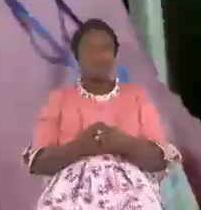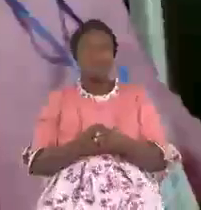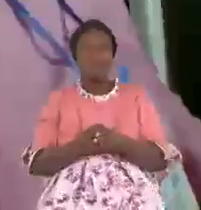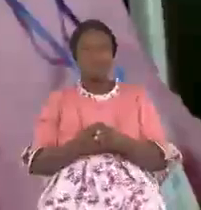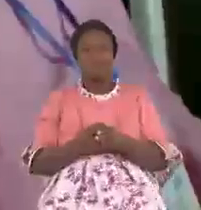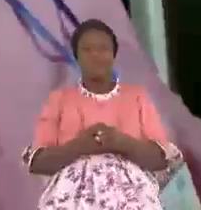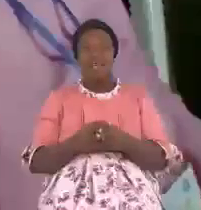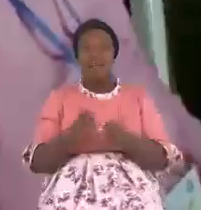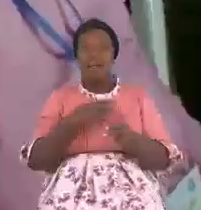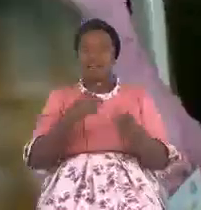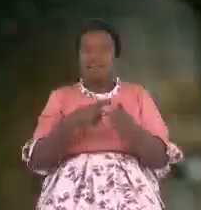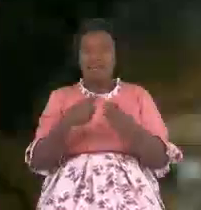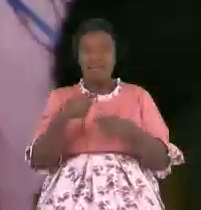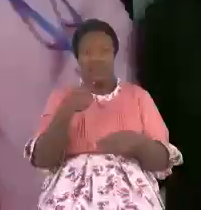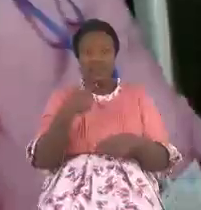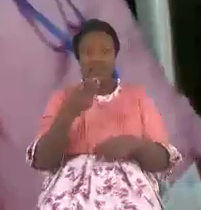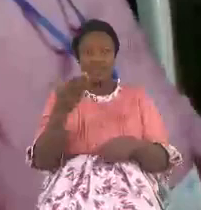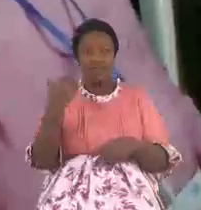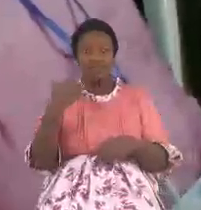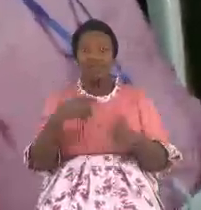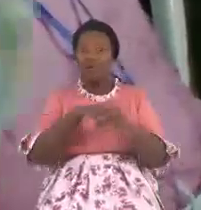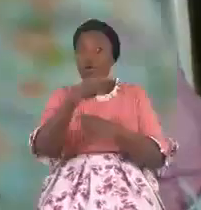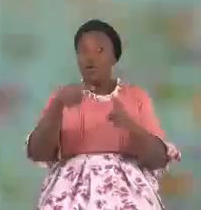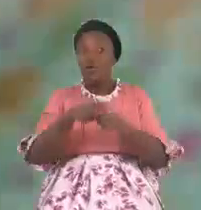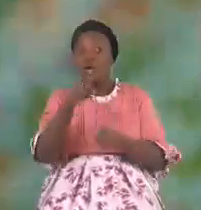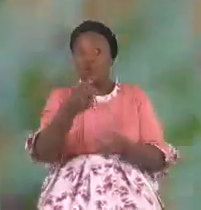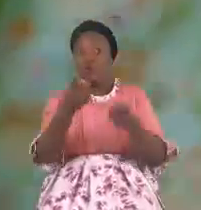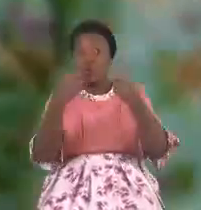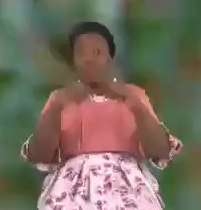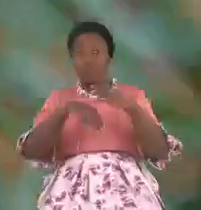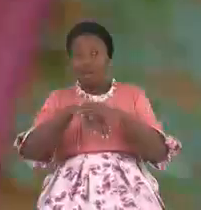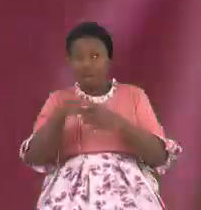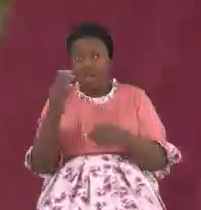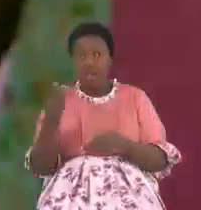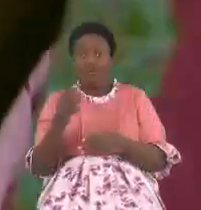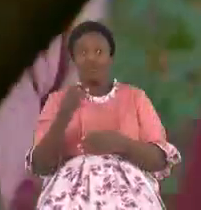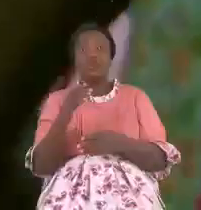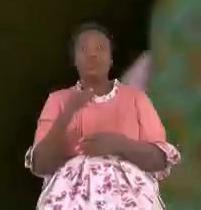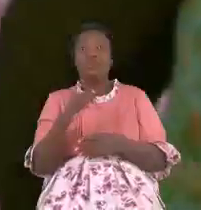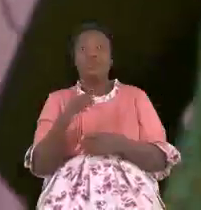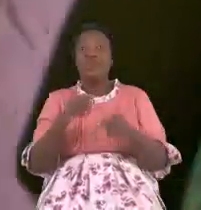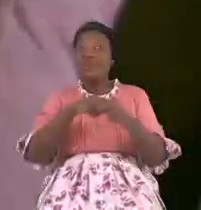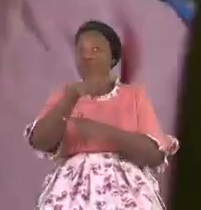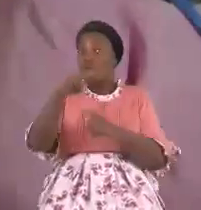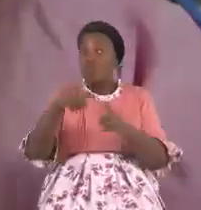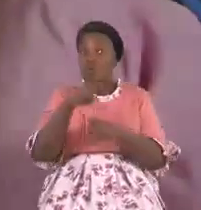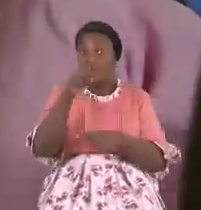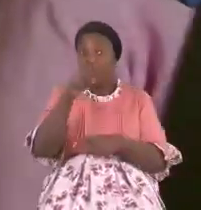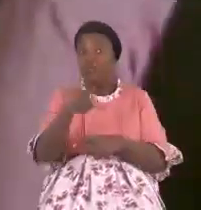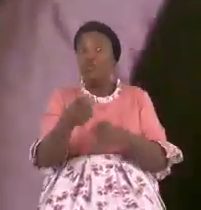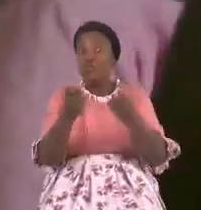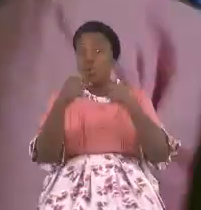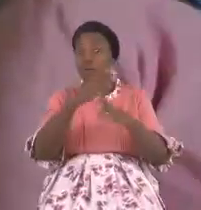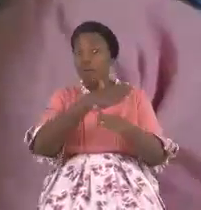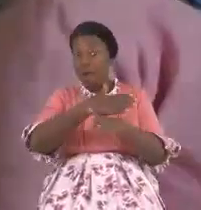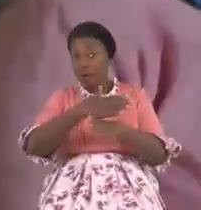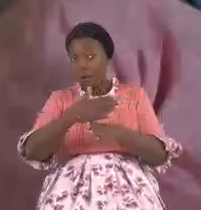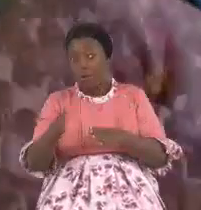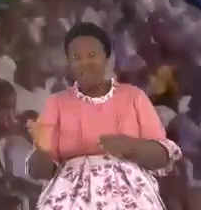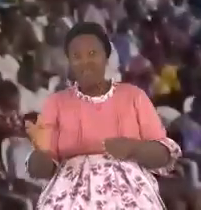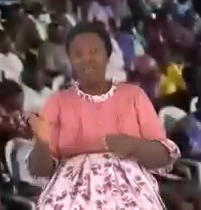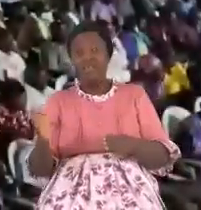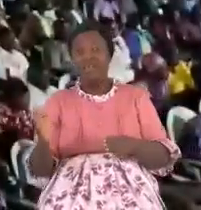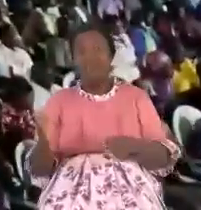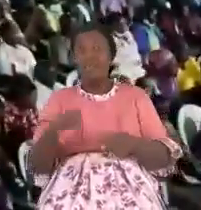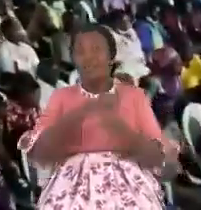said when you come out when you come away when you